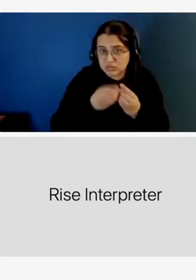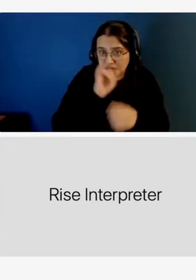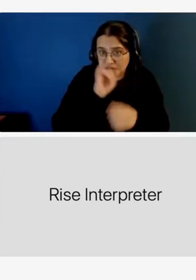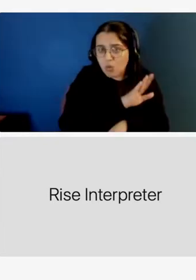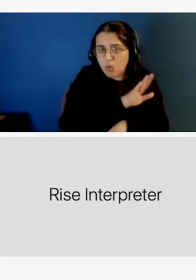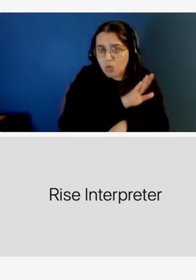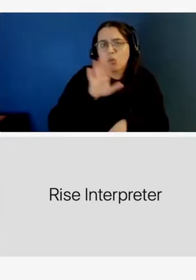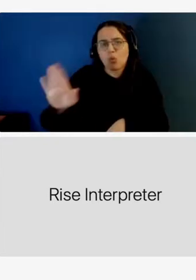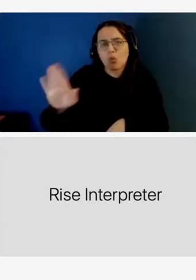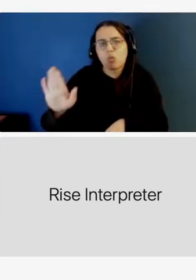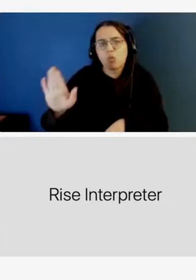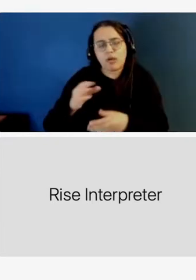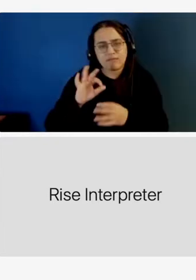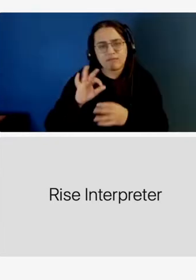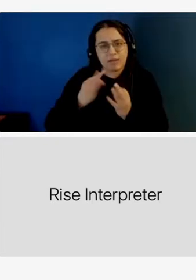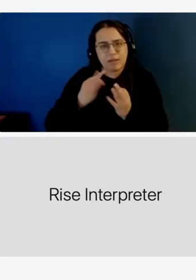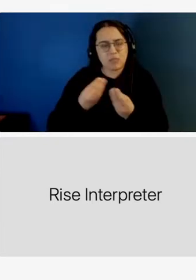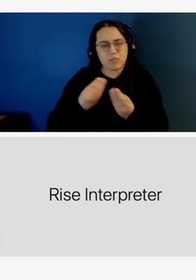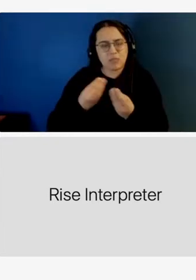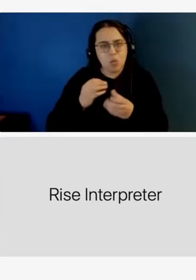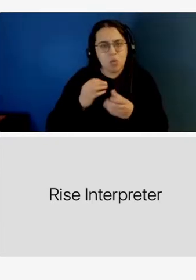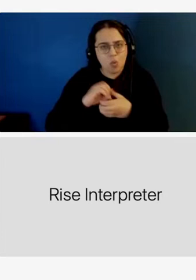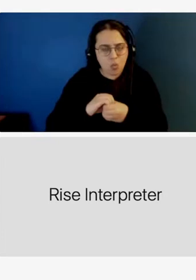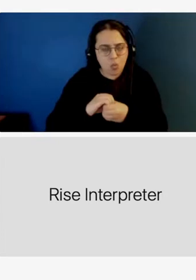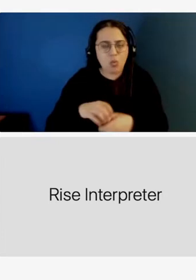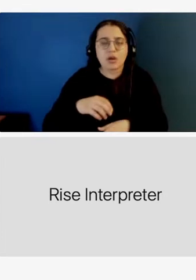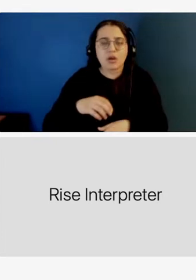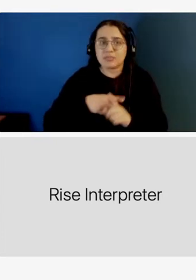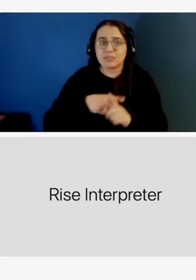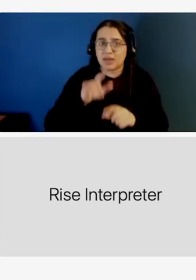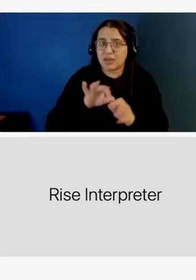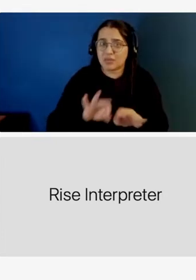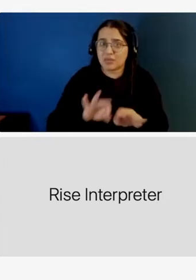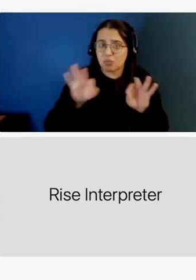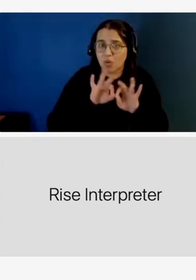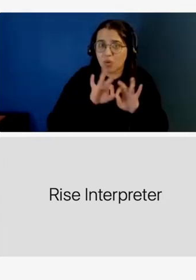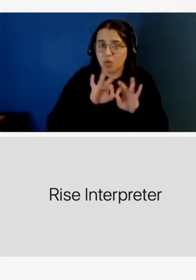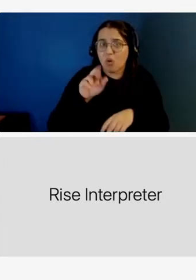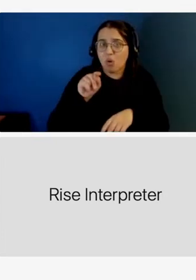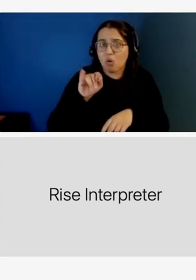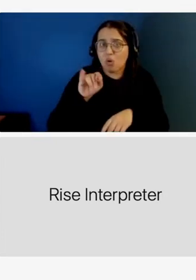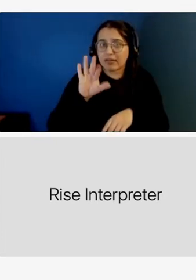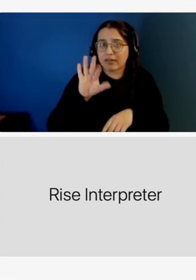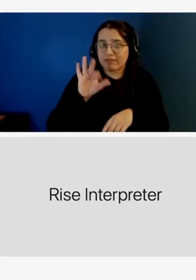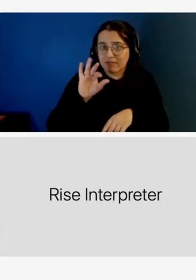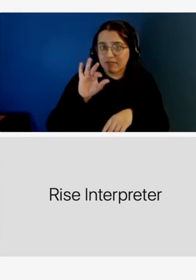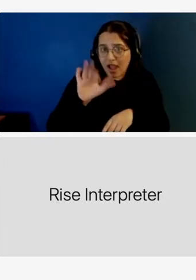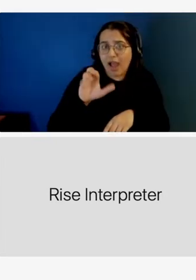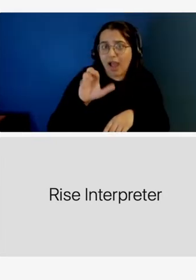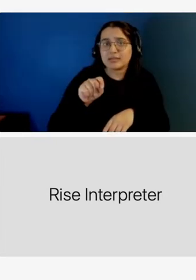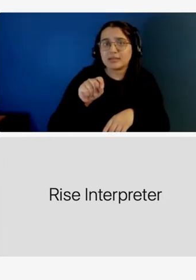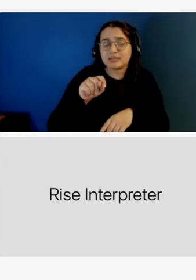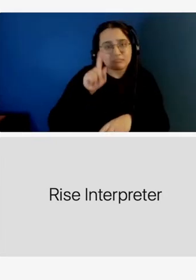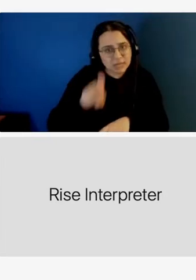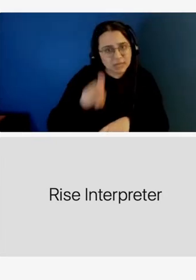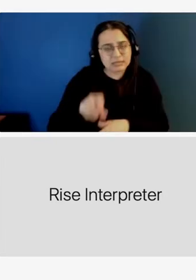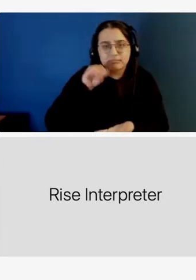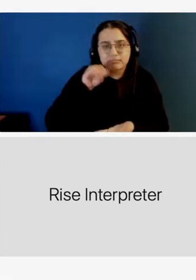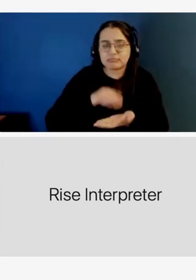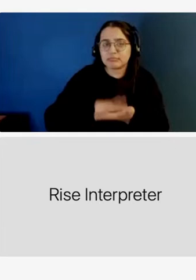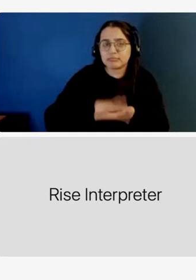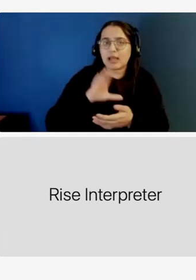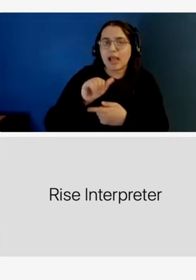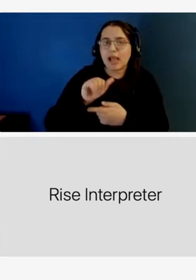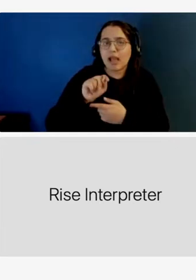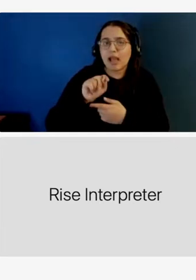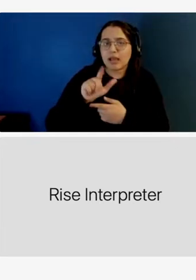world, but these are very important artifacts that need to be cataloged, literally cataloged, what the items are, documented, so that, because you're right, over time